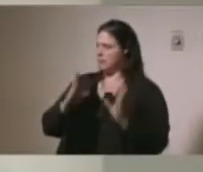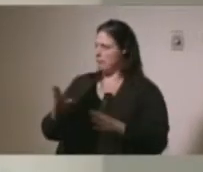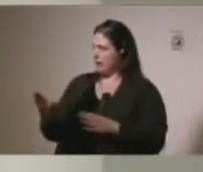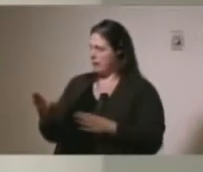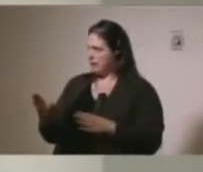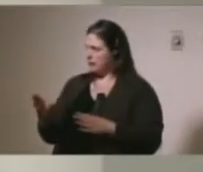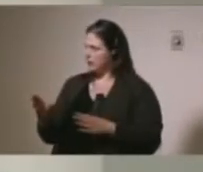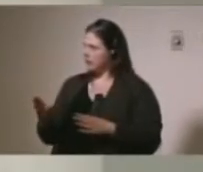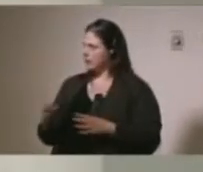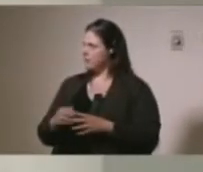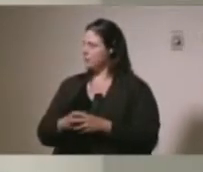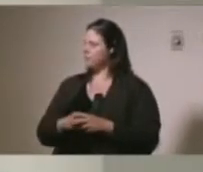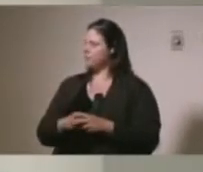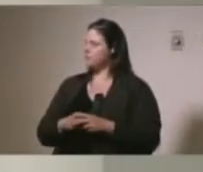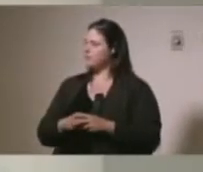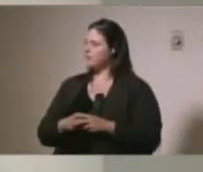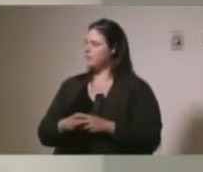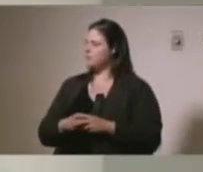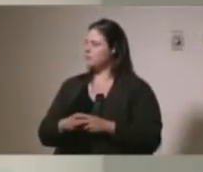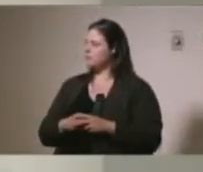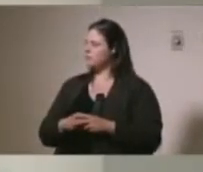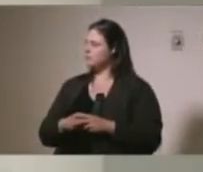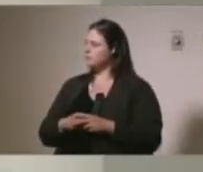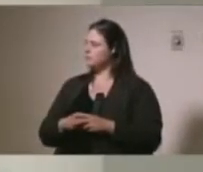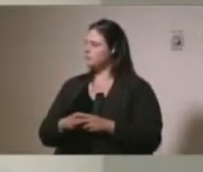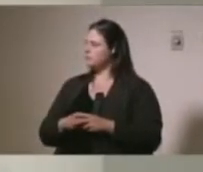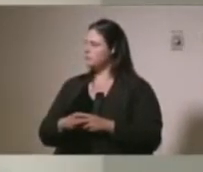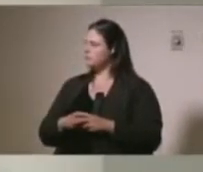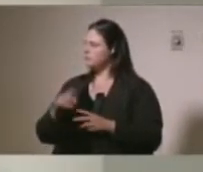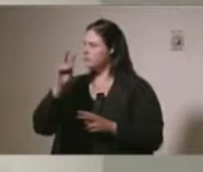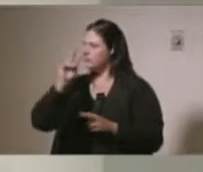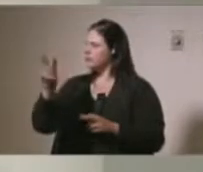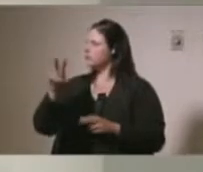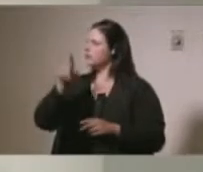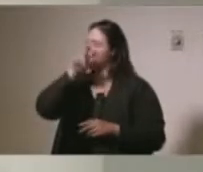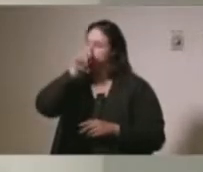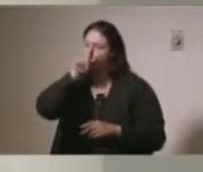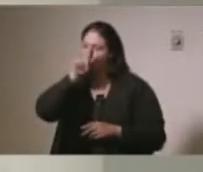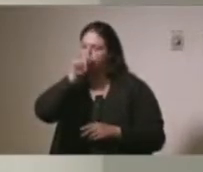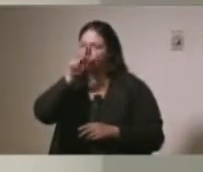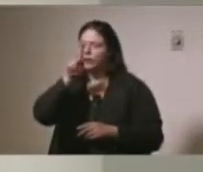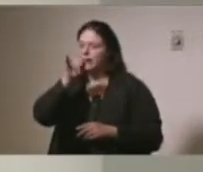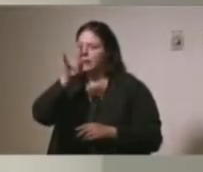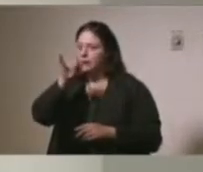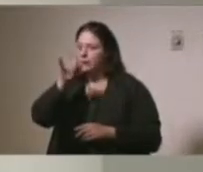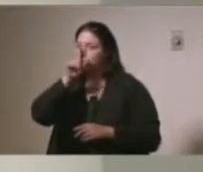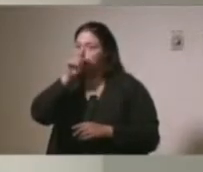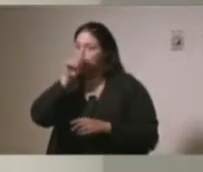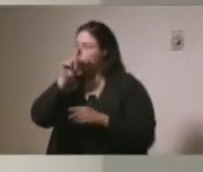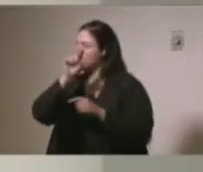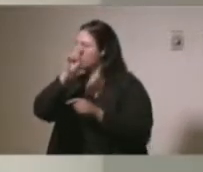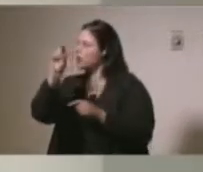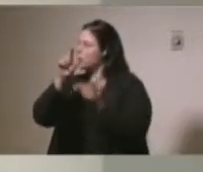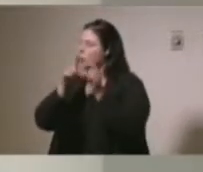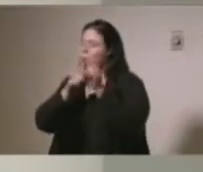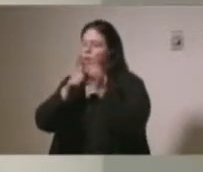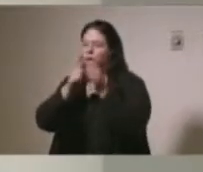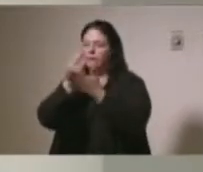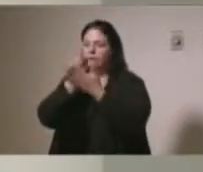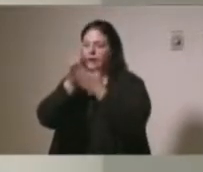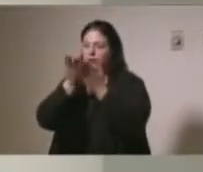That there is the plan, and if you have a look, see the Kiwi bird and the financial services? Well,